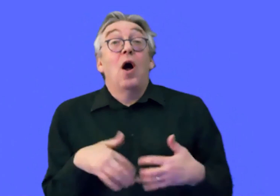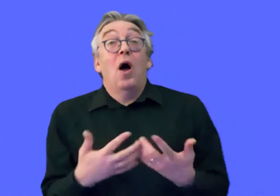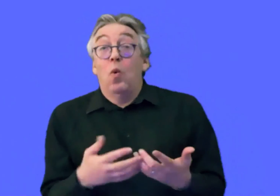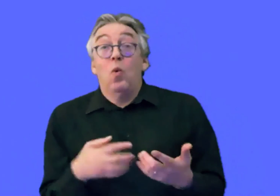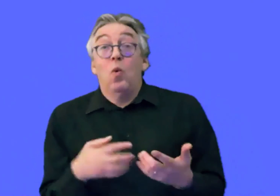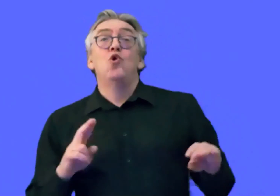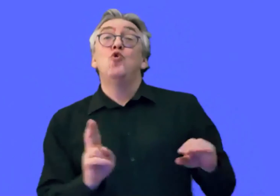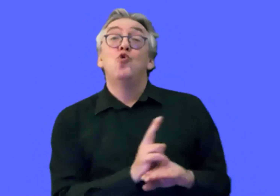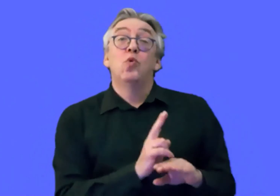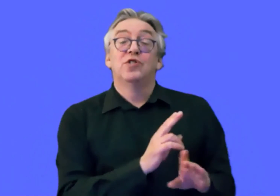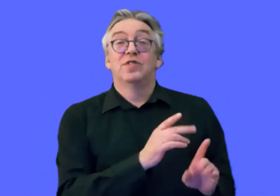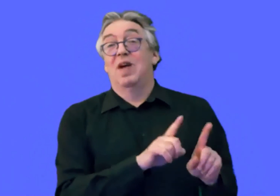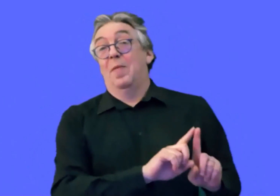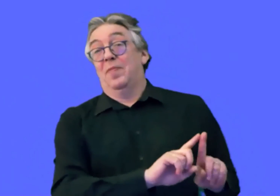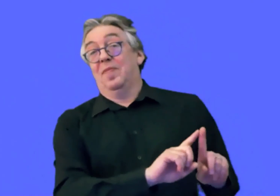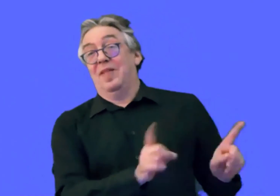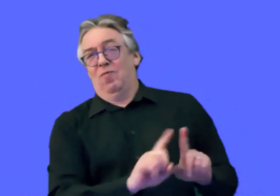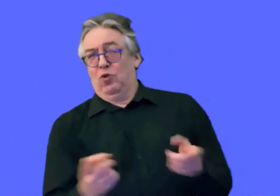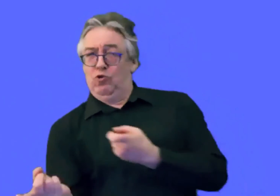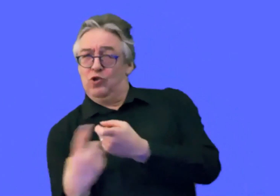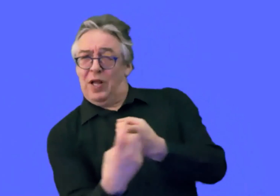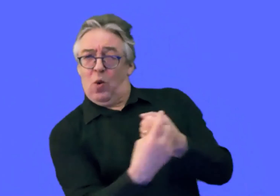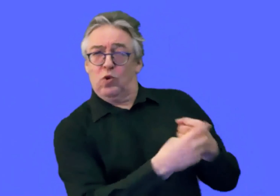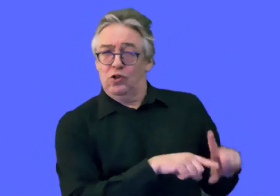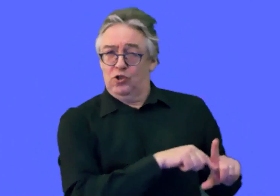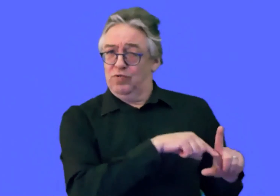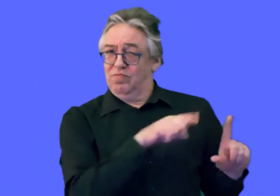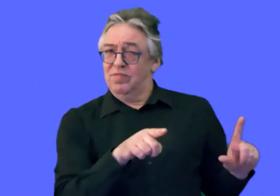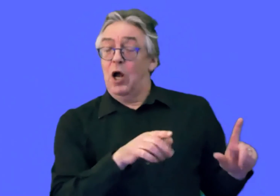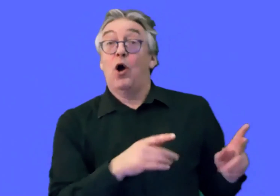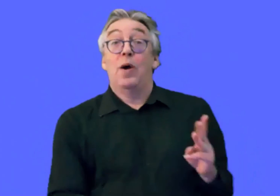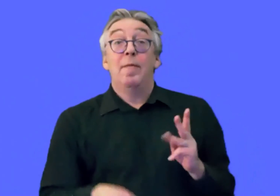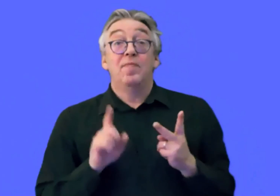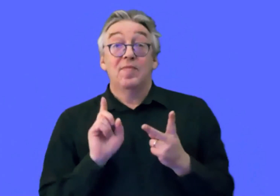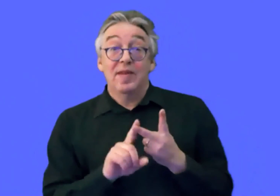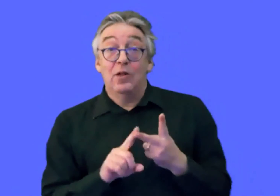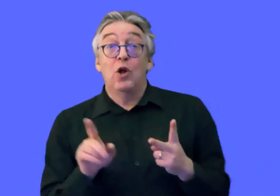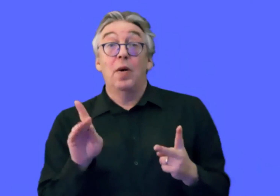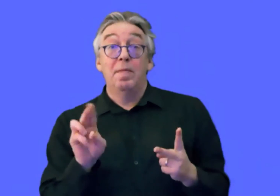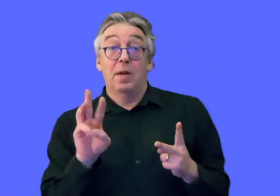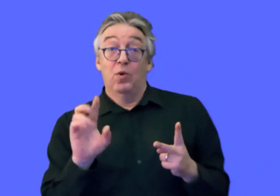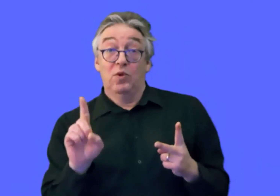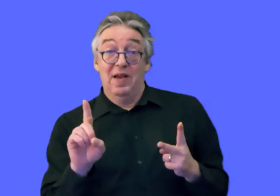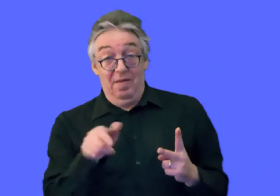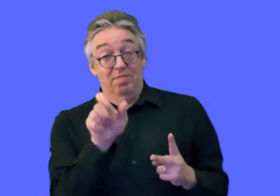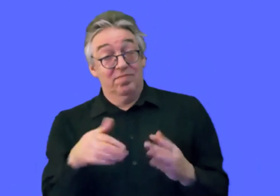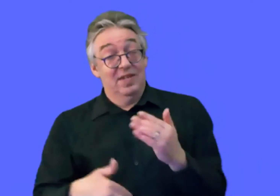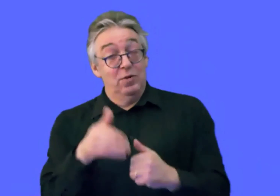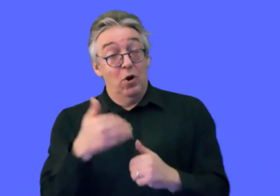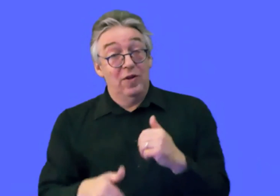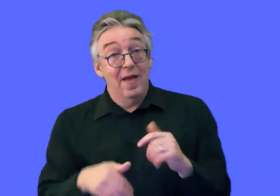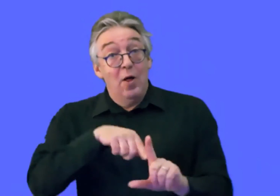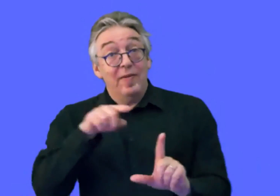data by various stakeholders. Then number two was to use the PW data to for